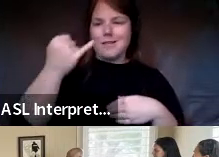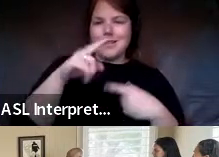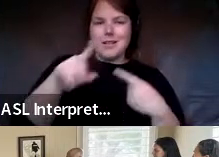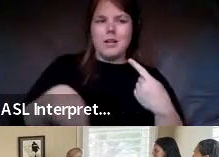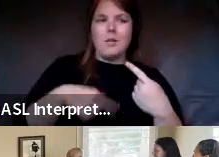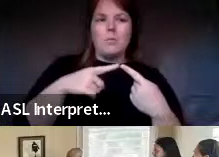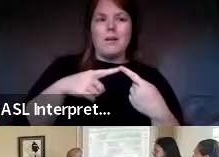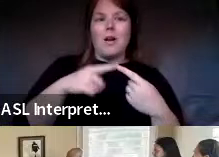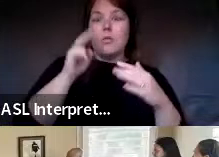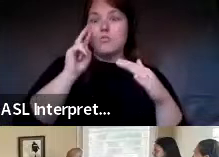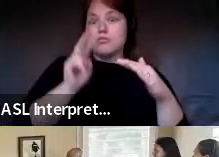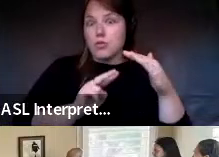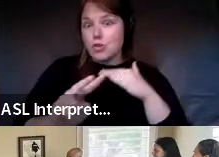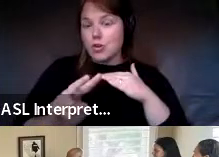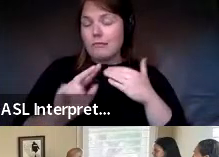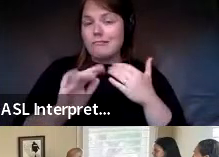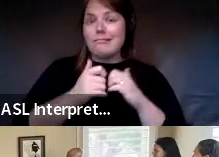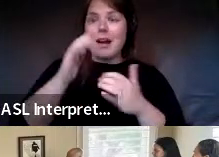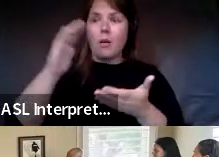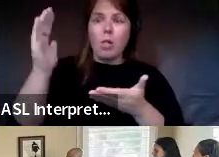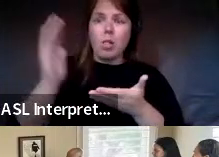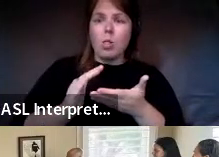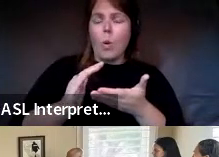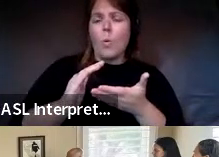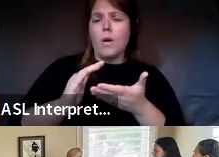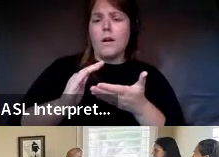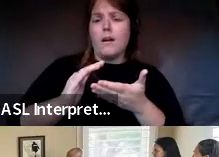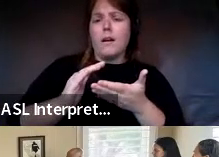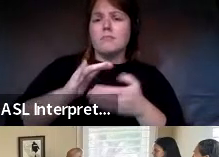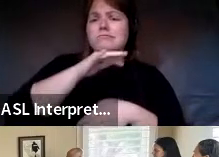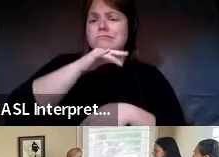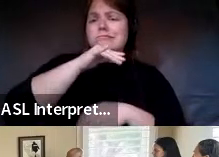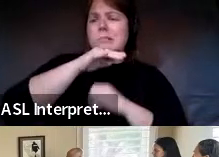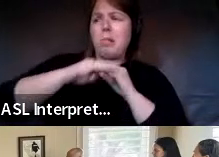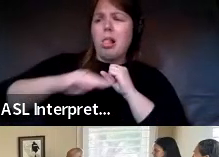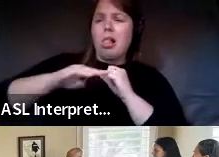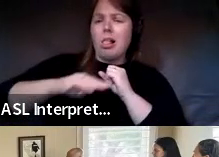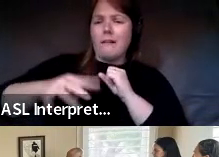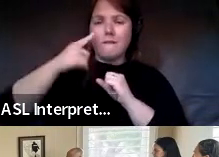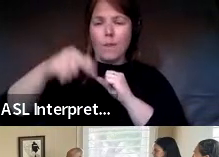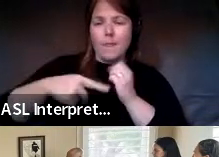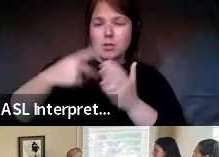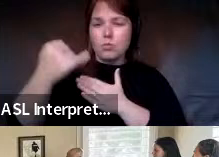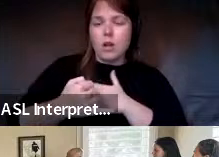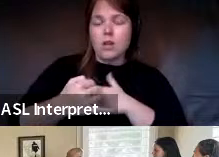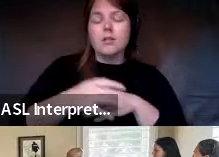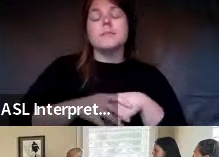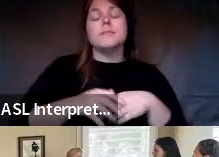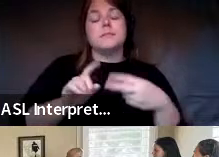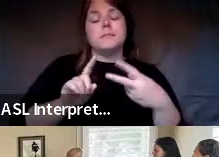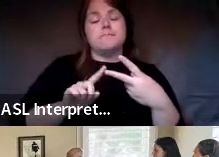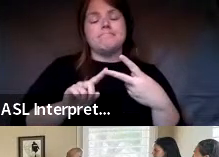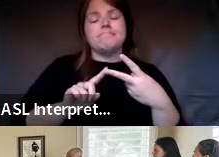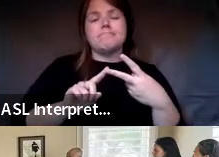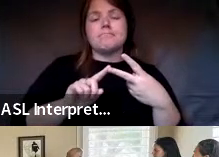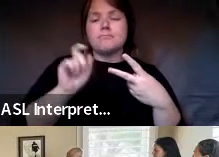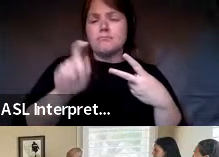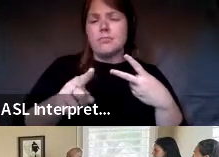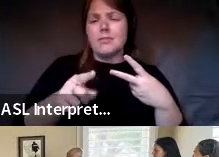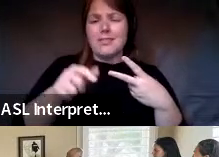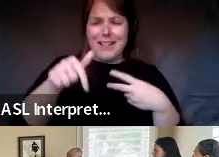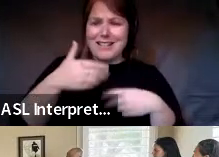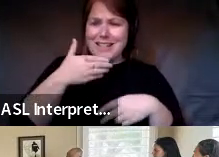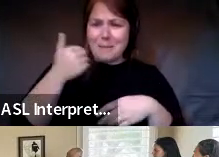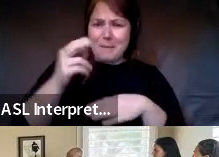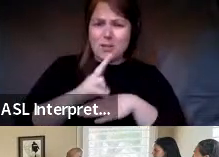projected, how it's going to lower emissions in our, if we do approve this project. And two, is this the best use